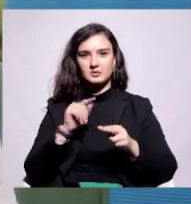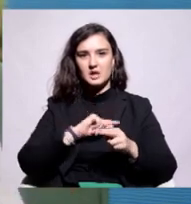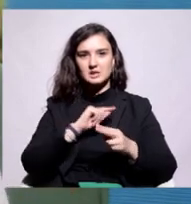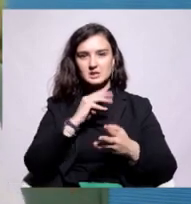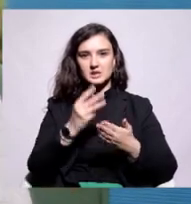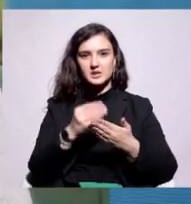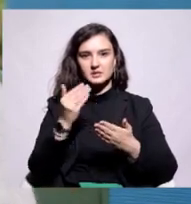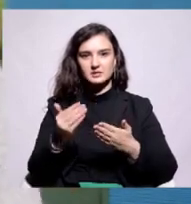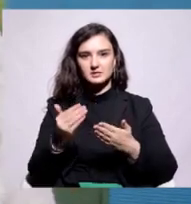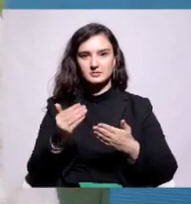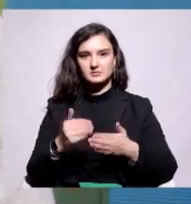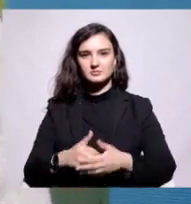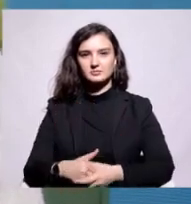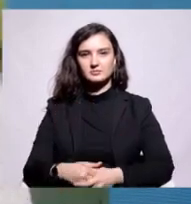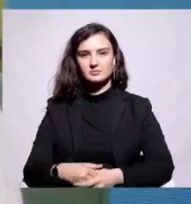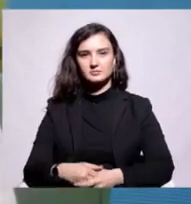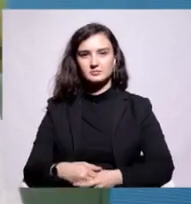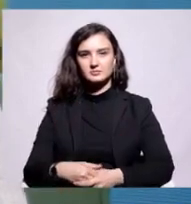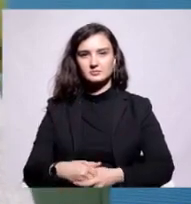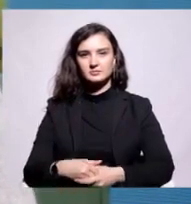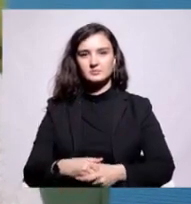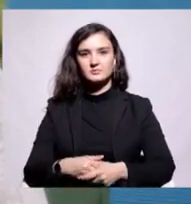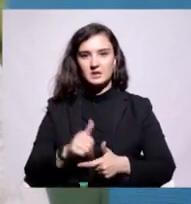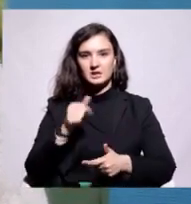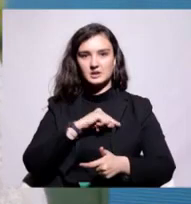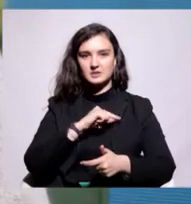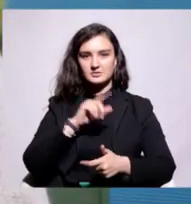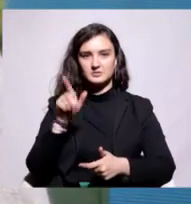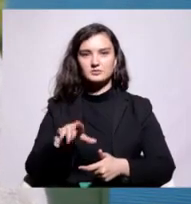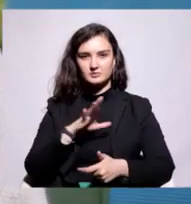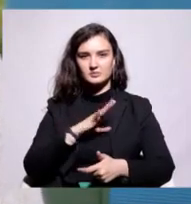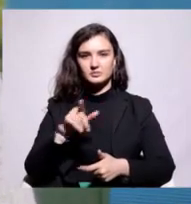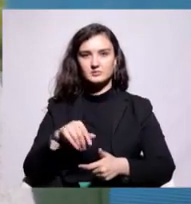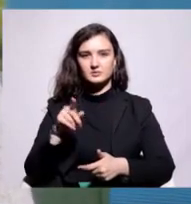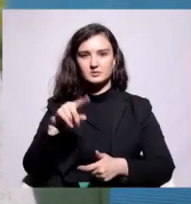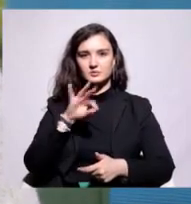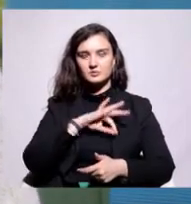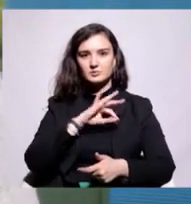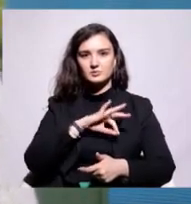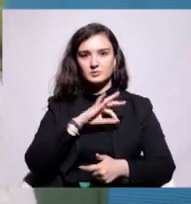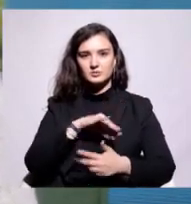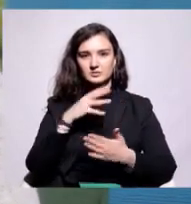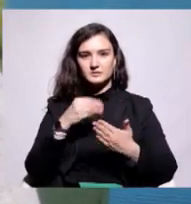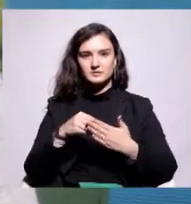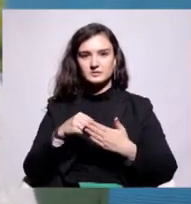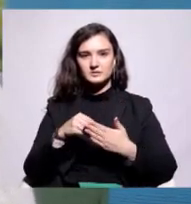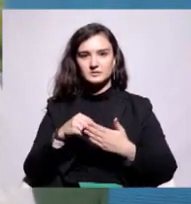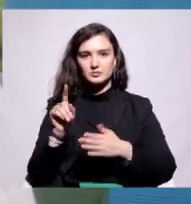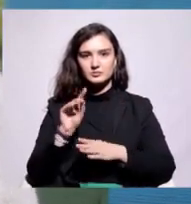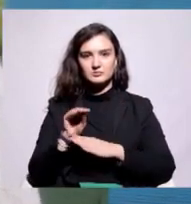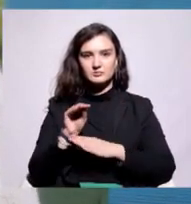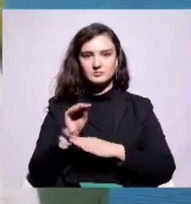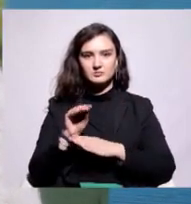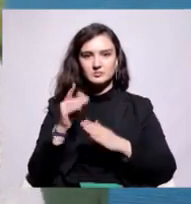character depiction. So he's really good with characters. He uses his wit to